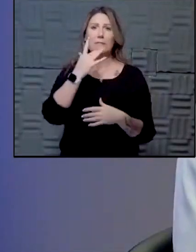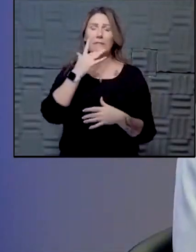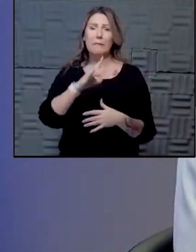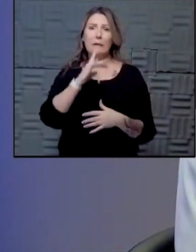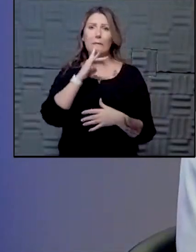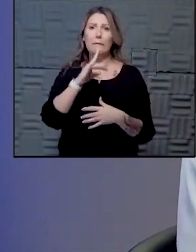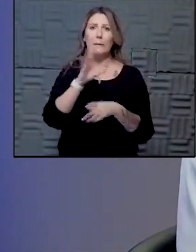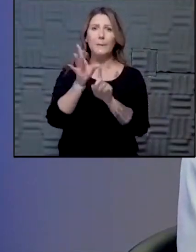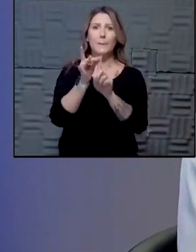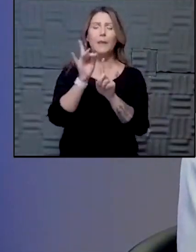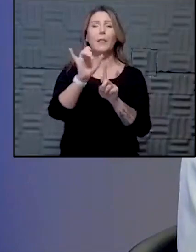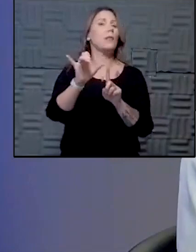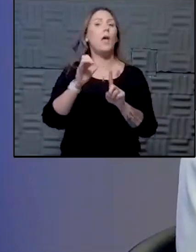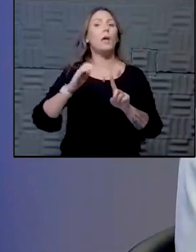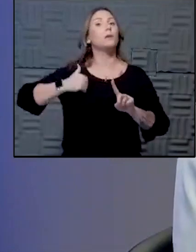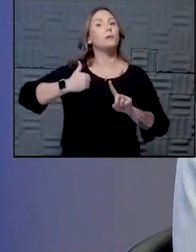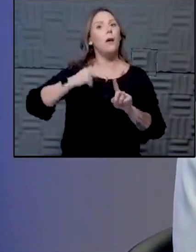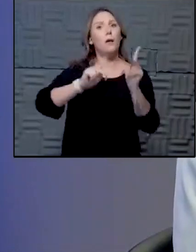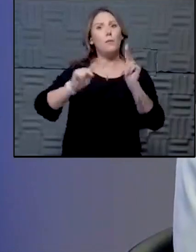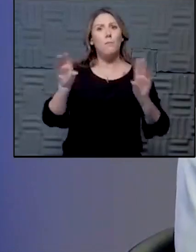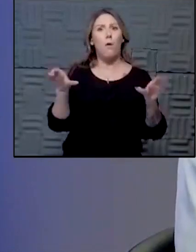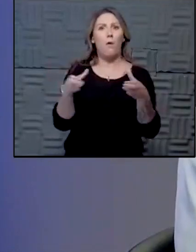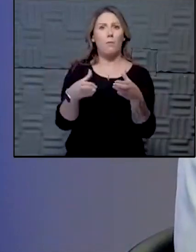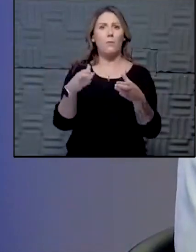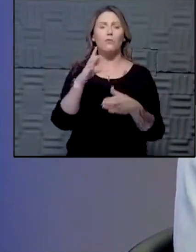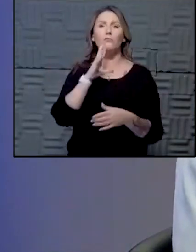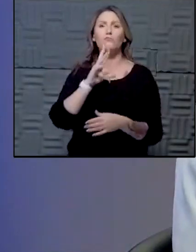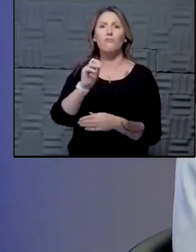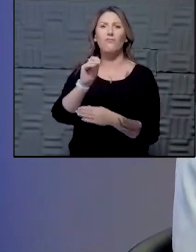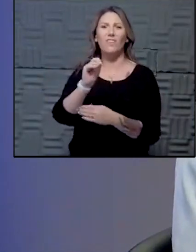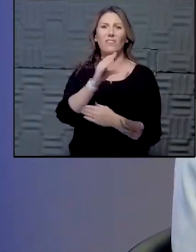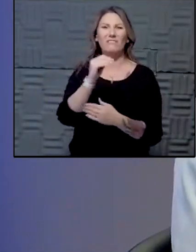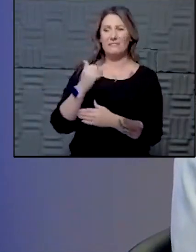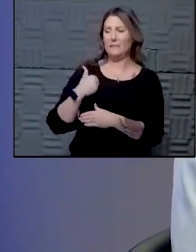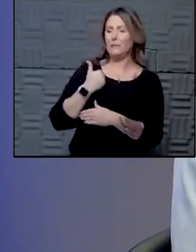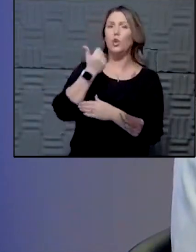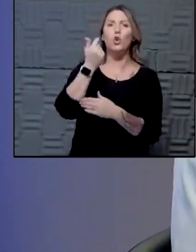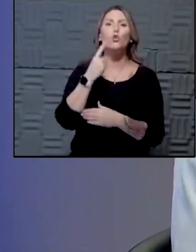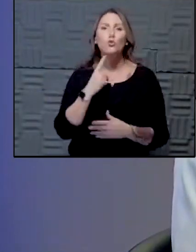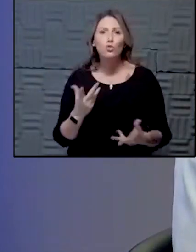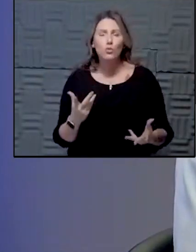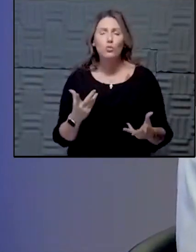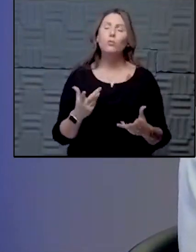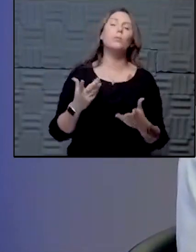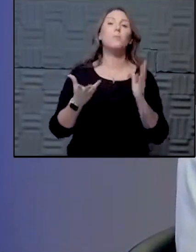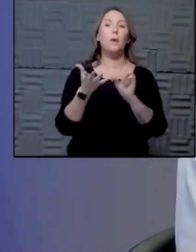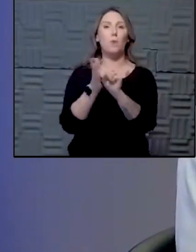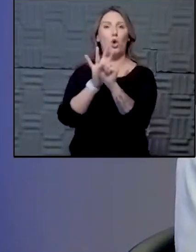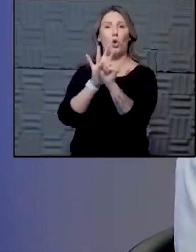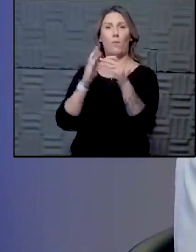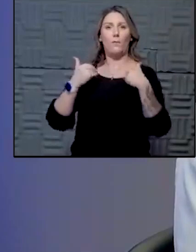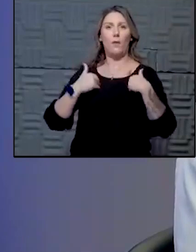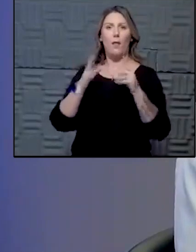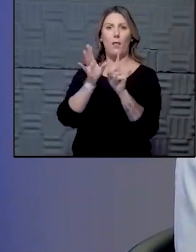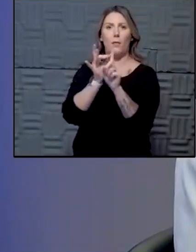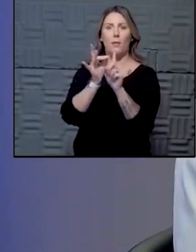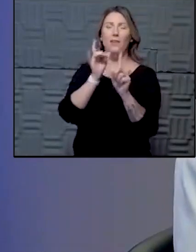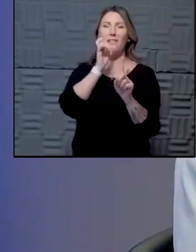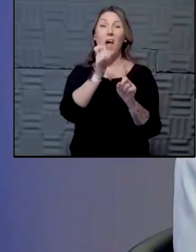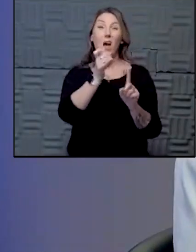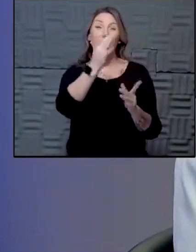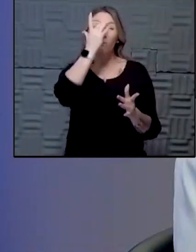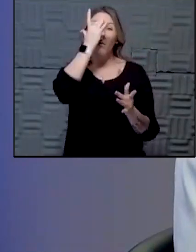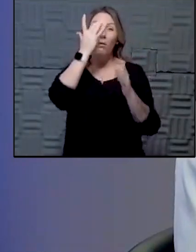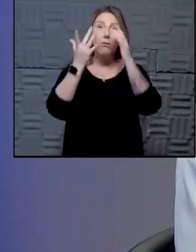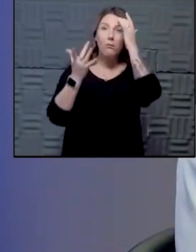it, especially in that younger population, that 50 and under, who may have had COVID before, maybe not been as sick, really